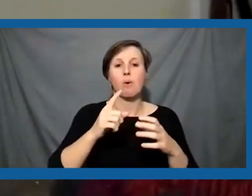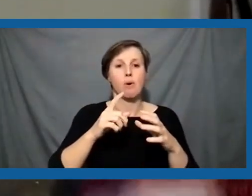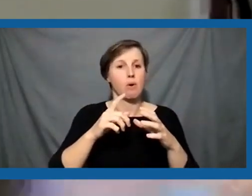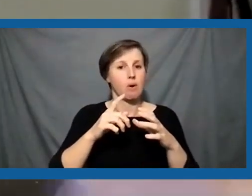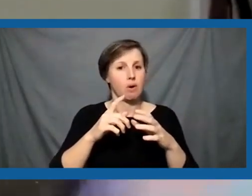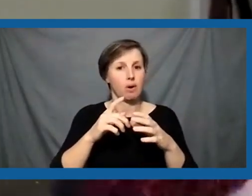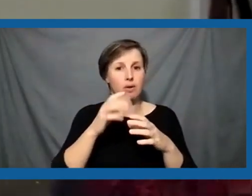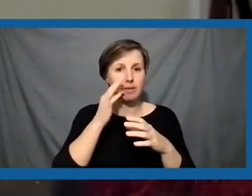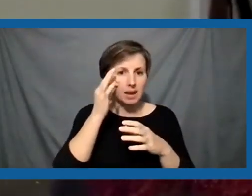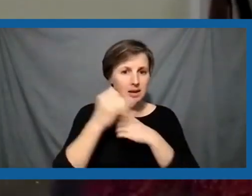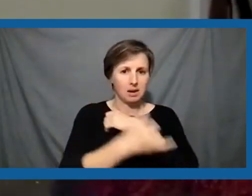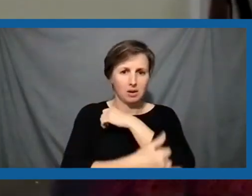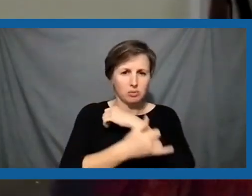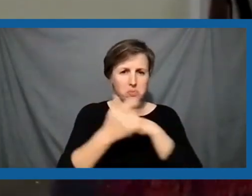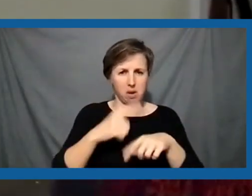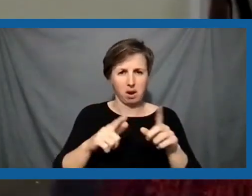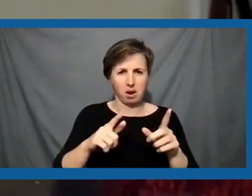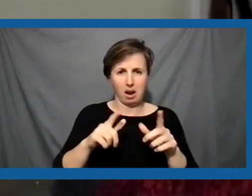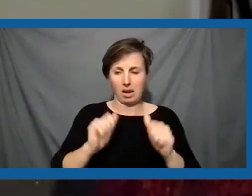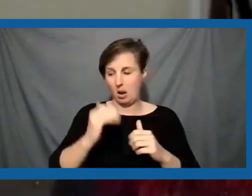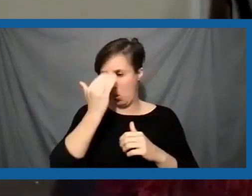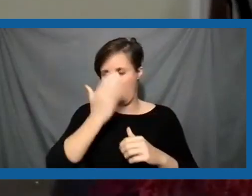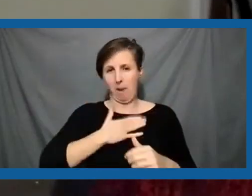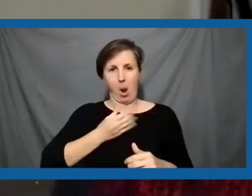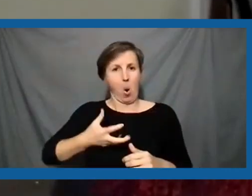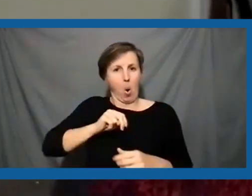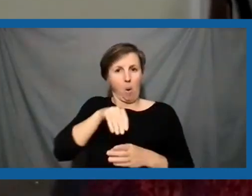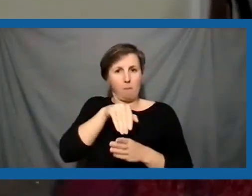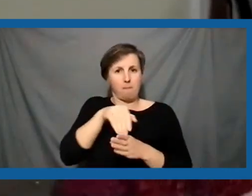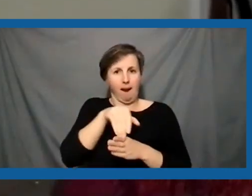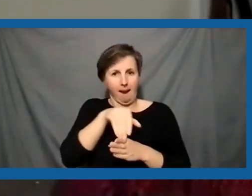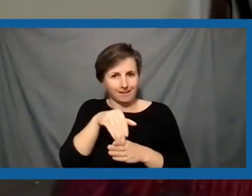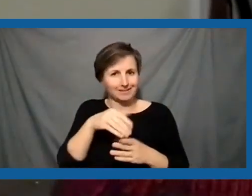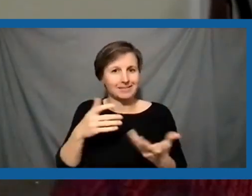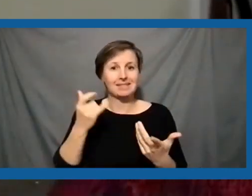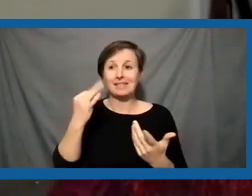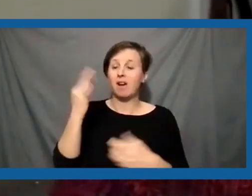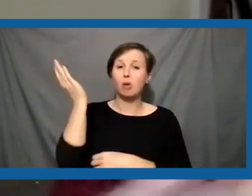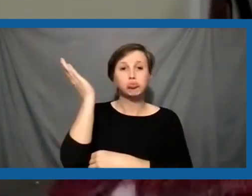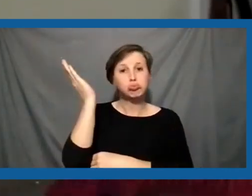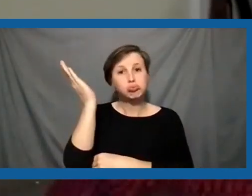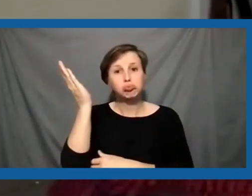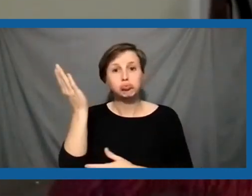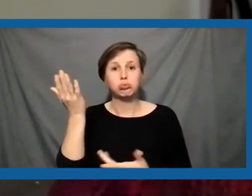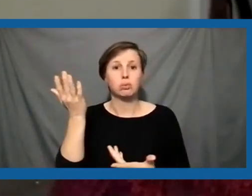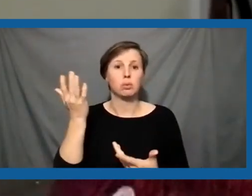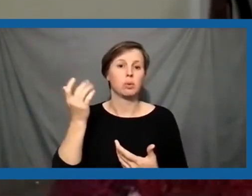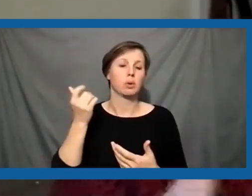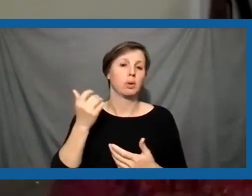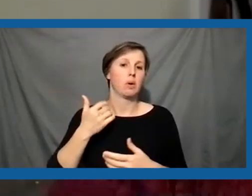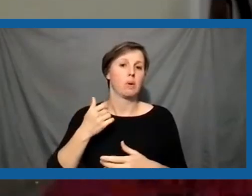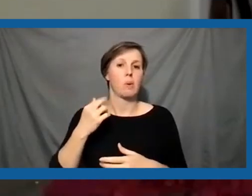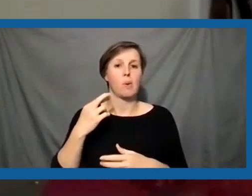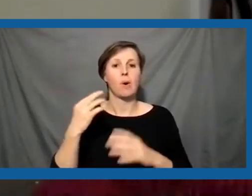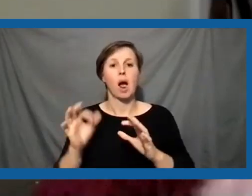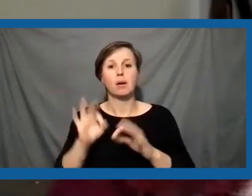I also have to be hyper aware of my own biases, that, when I do present a position, that not